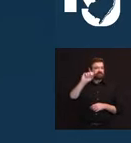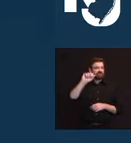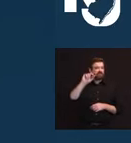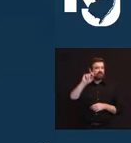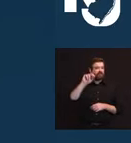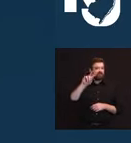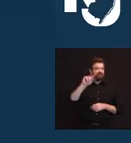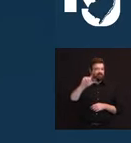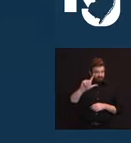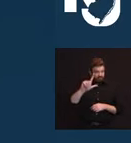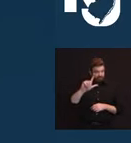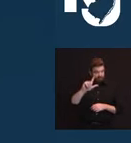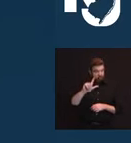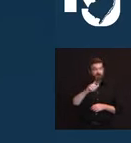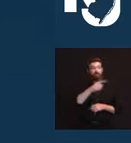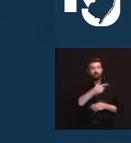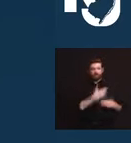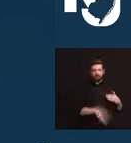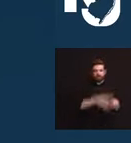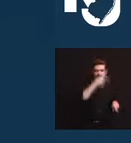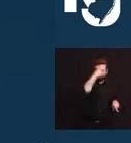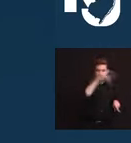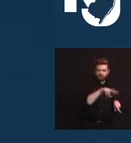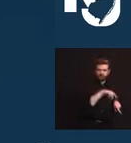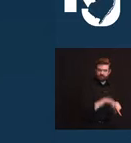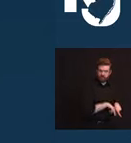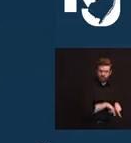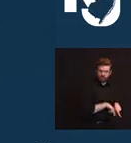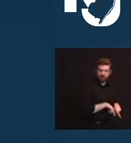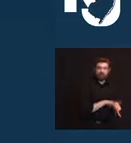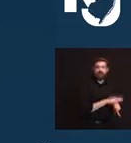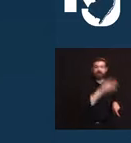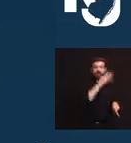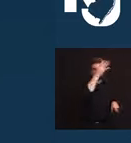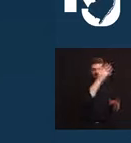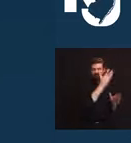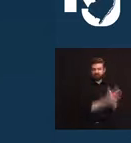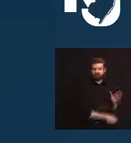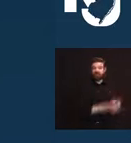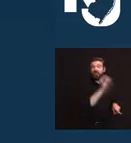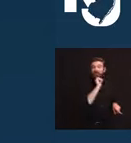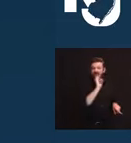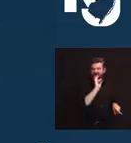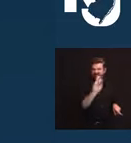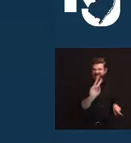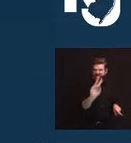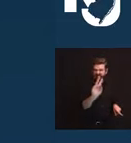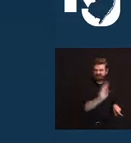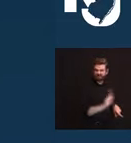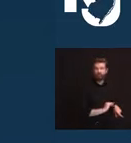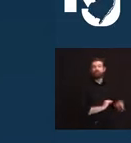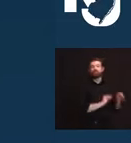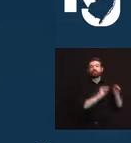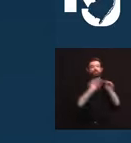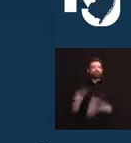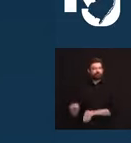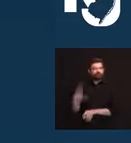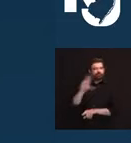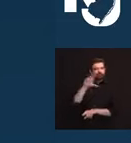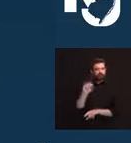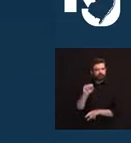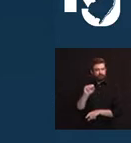just 6 years old. She immigrated to the United States 23 years ago with the dream that brought so many to this country, and